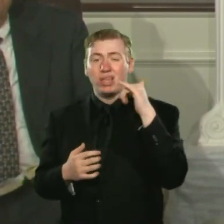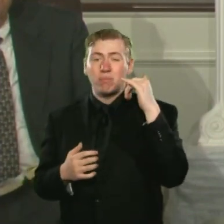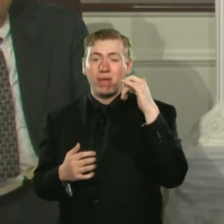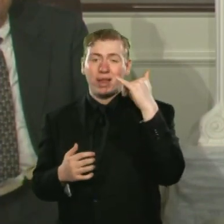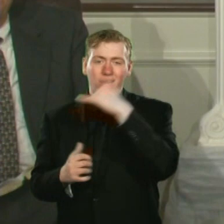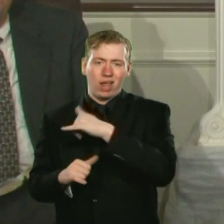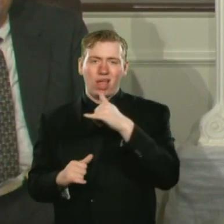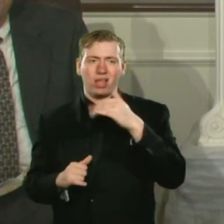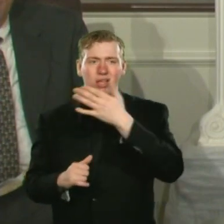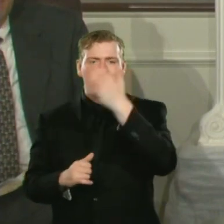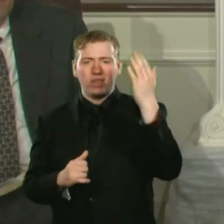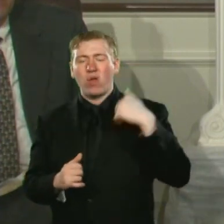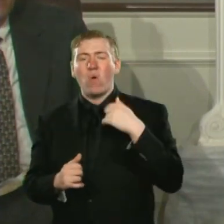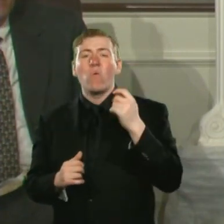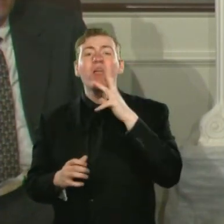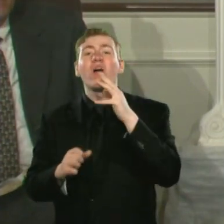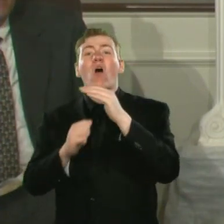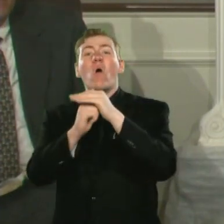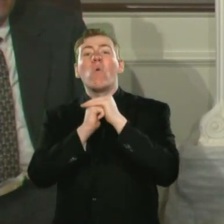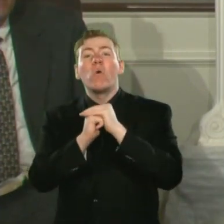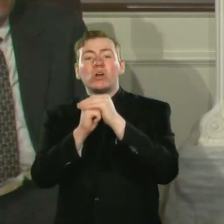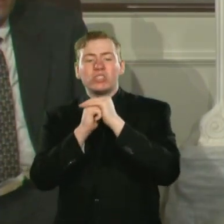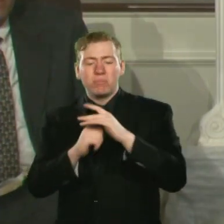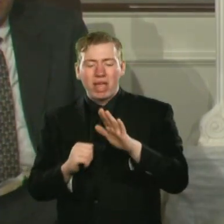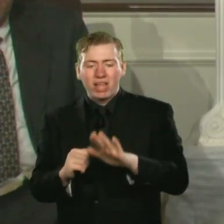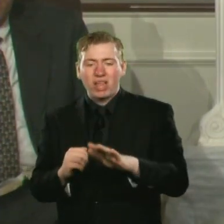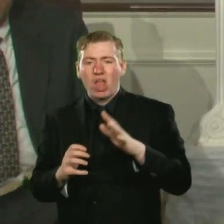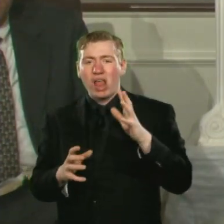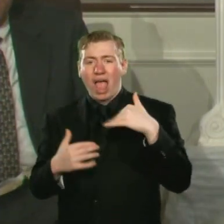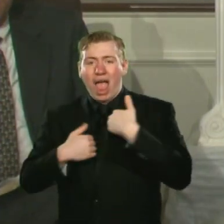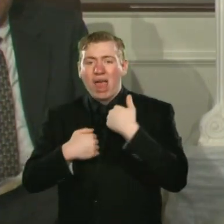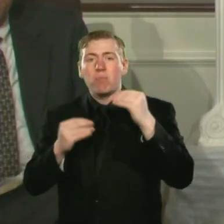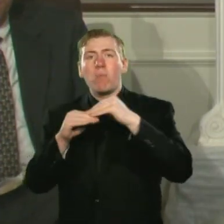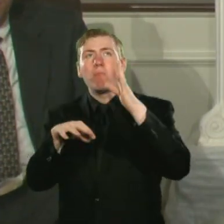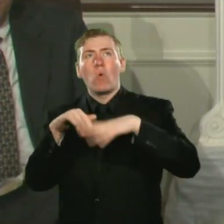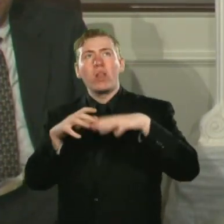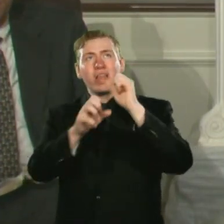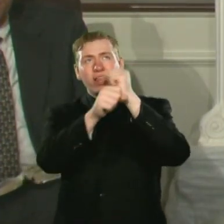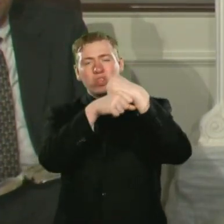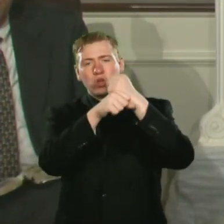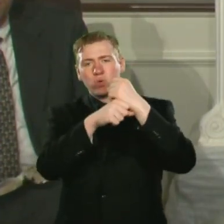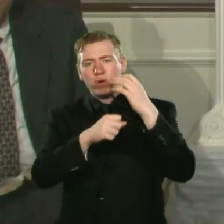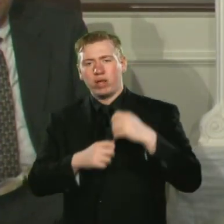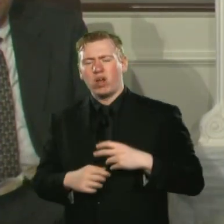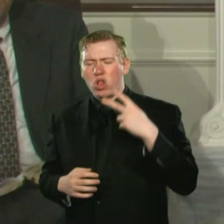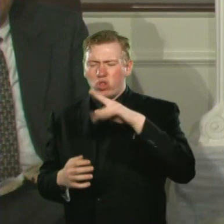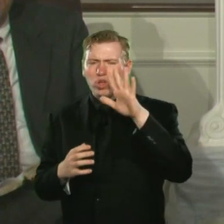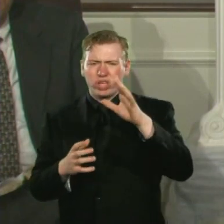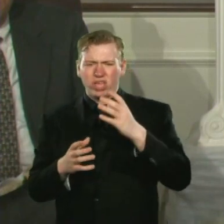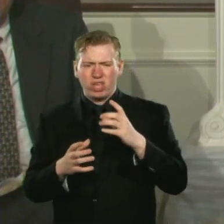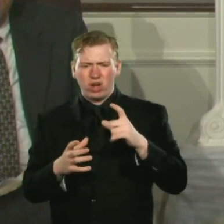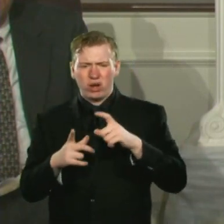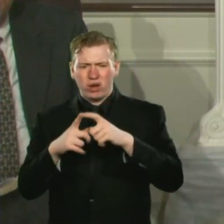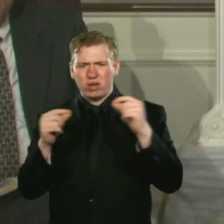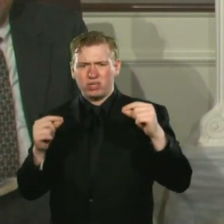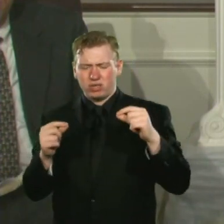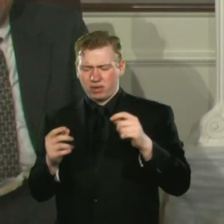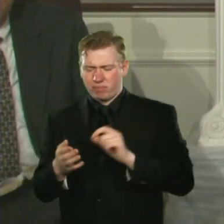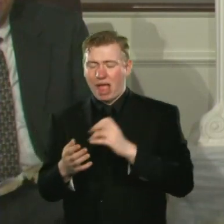there. We're worshiping the creature more than the Creator. Look at your checkbook. See how much you spend on vet